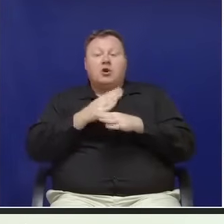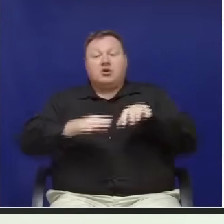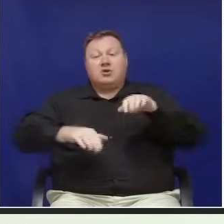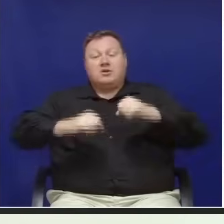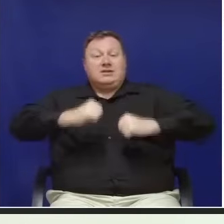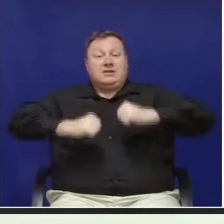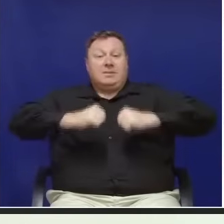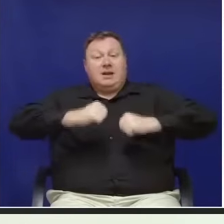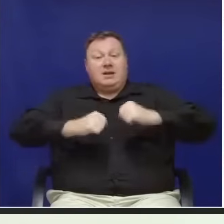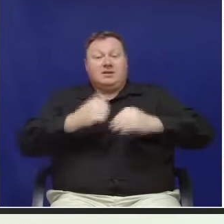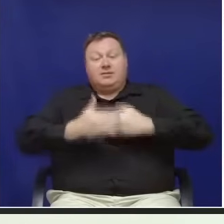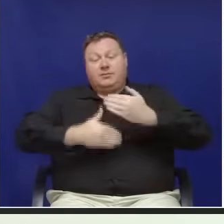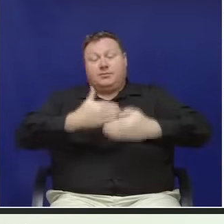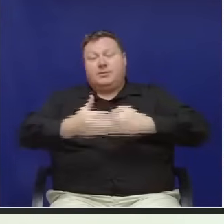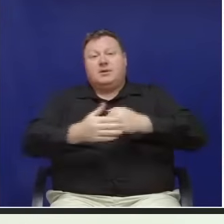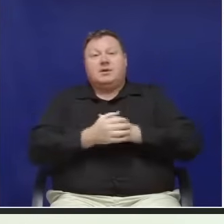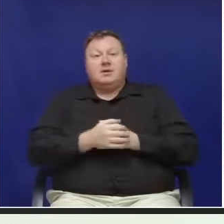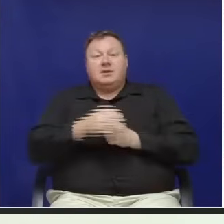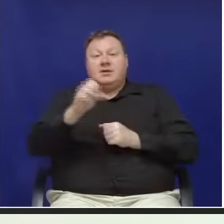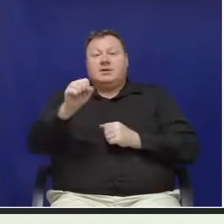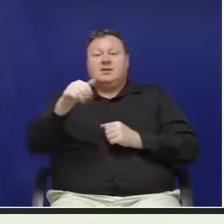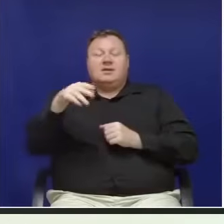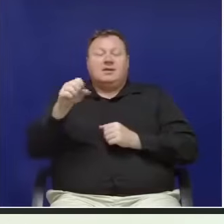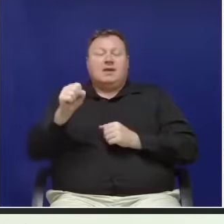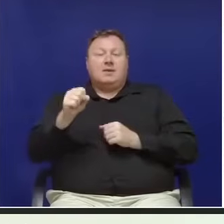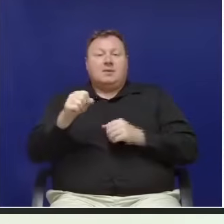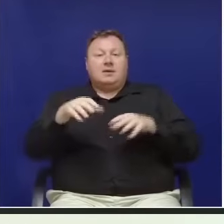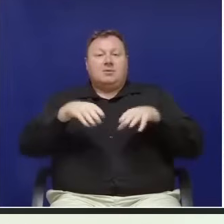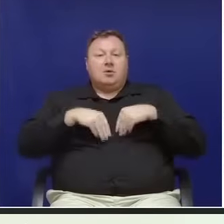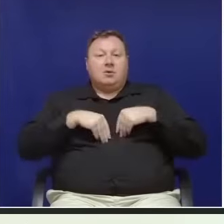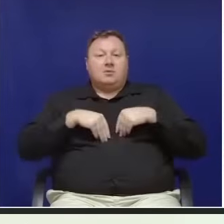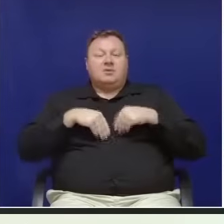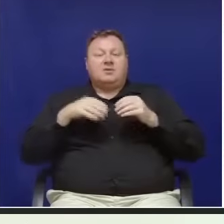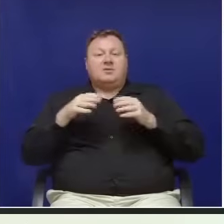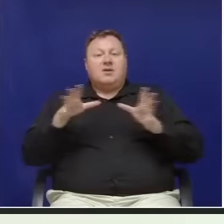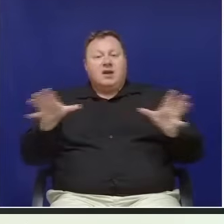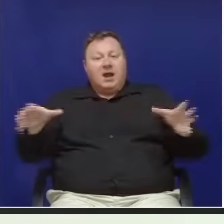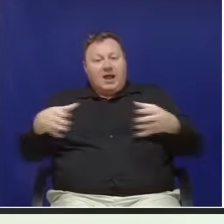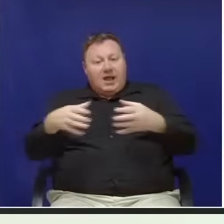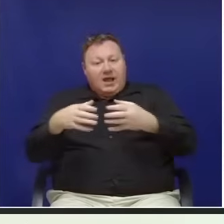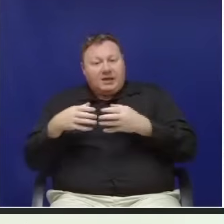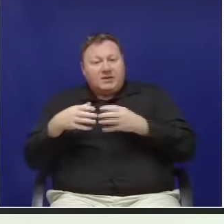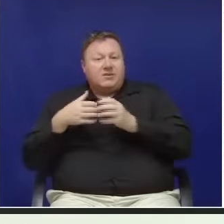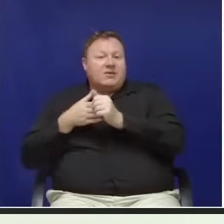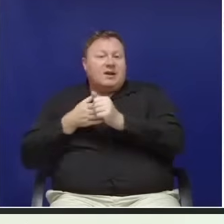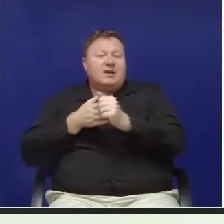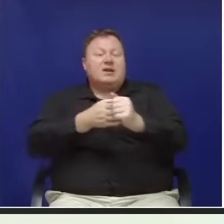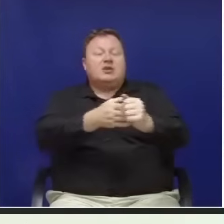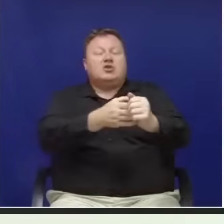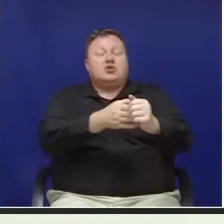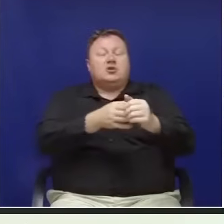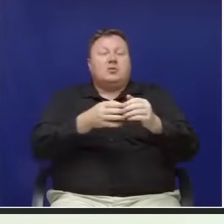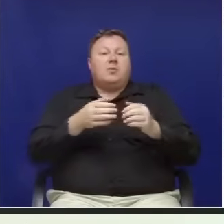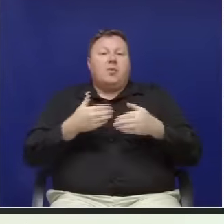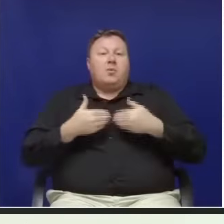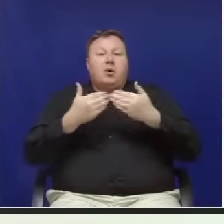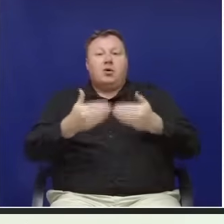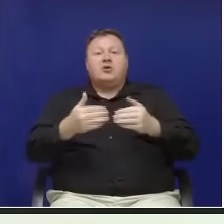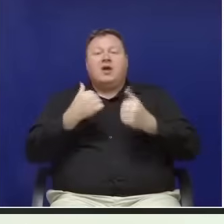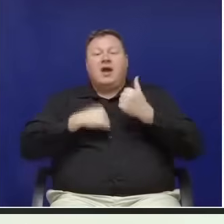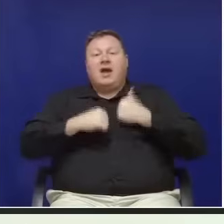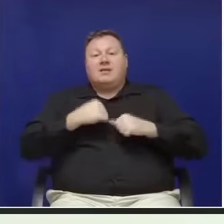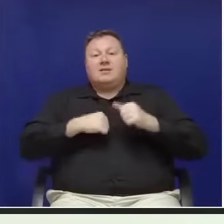stability, SAPS has adopted a collective leadership approach whereby the Acting National Commissioner